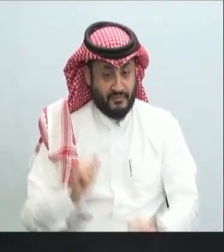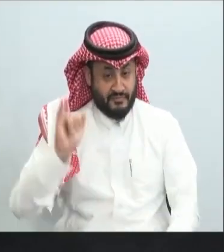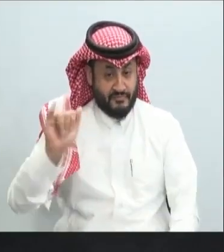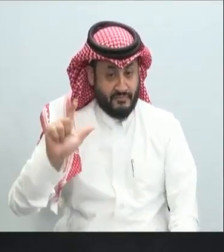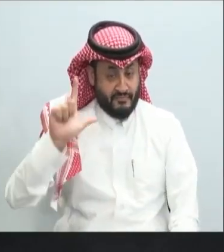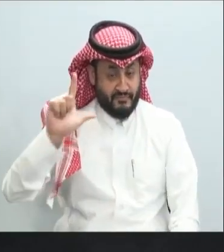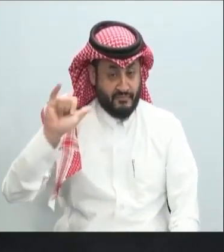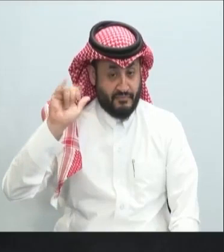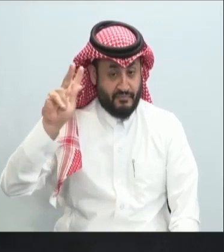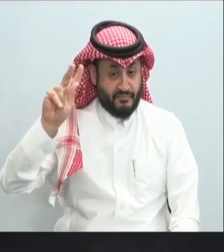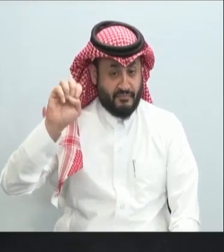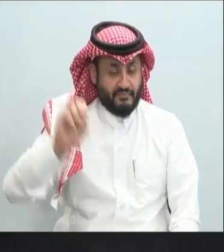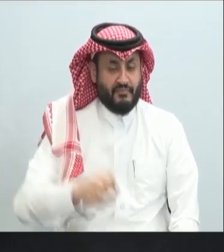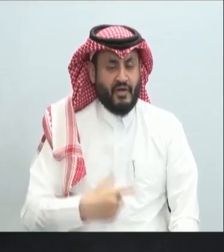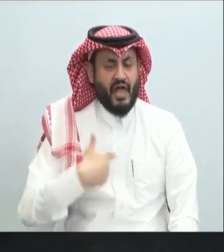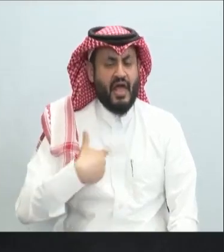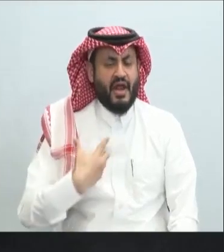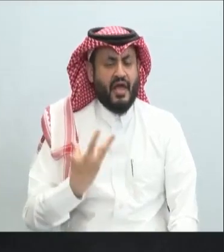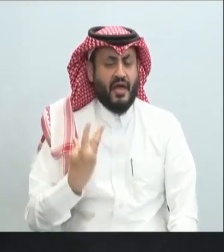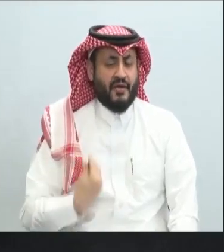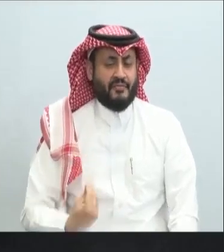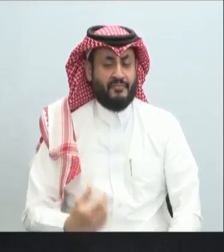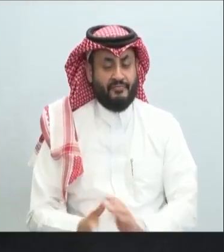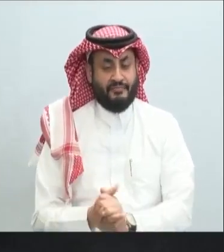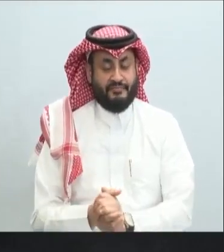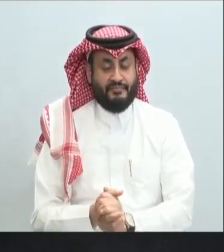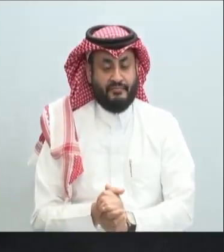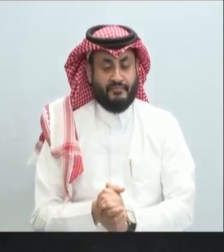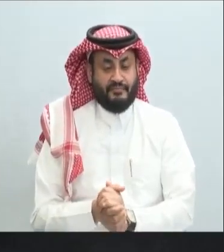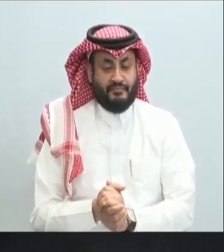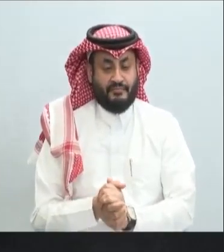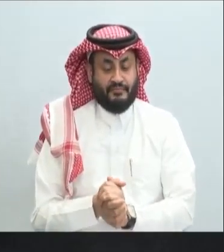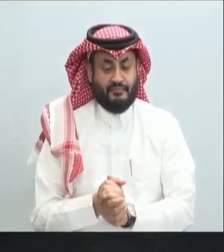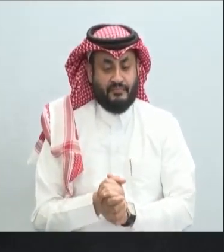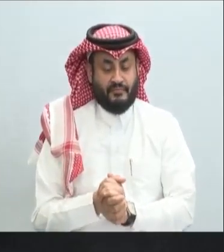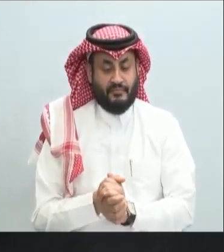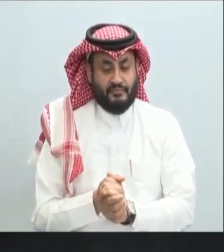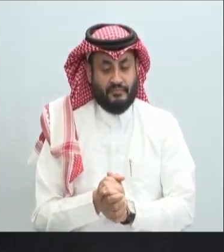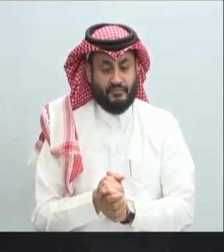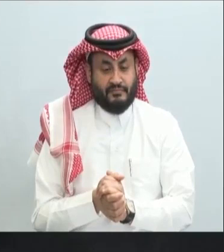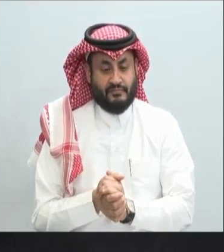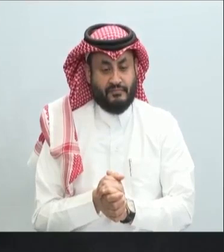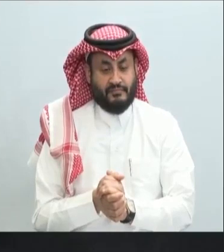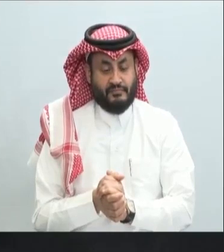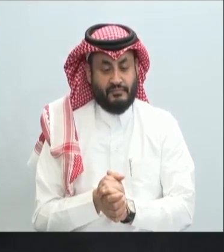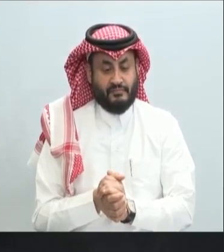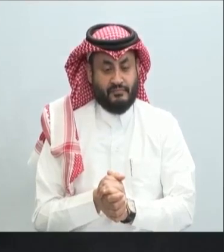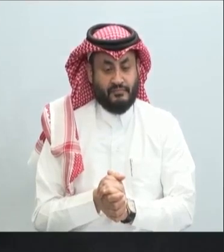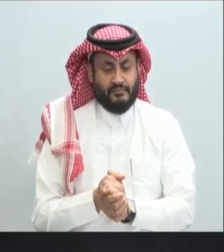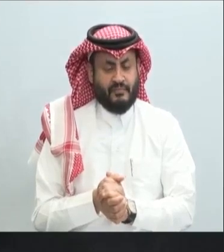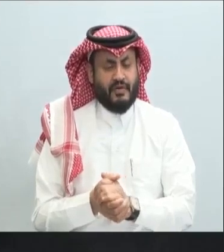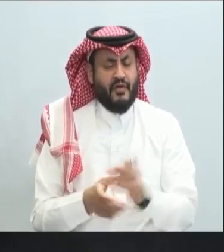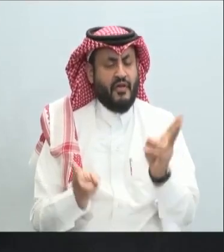like whenever we have or whenever we talk about any day. So, how we can